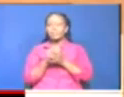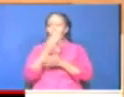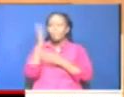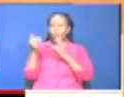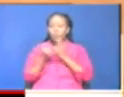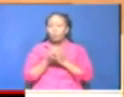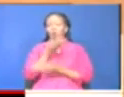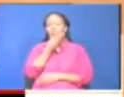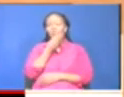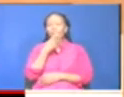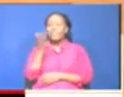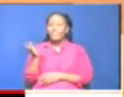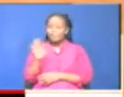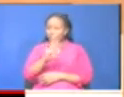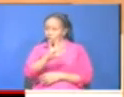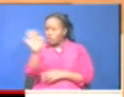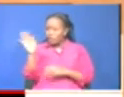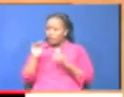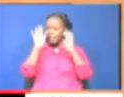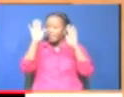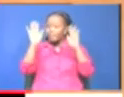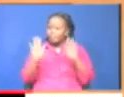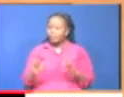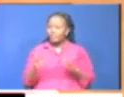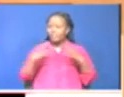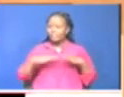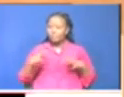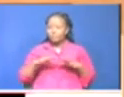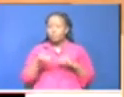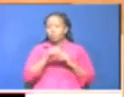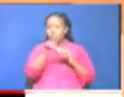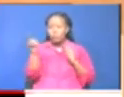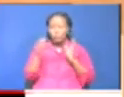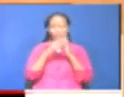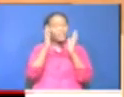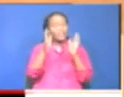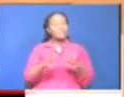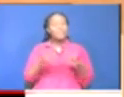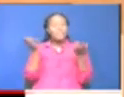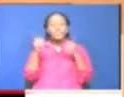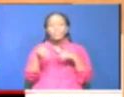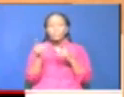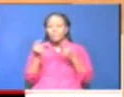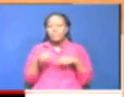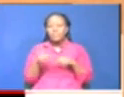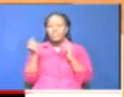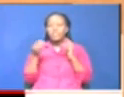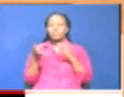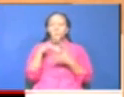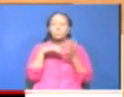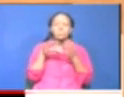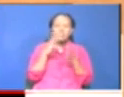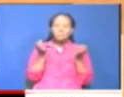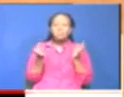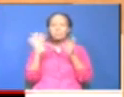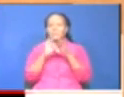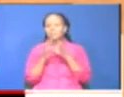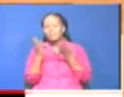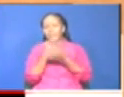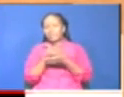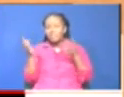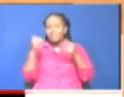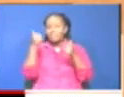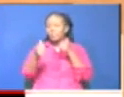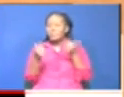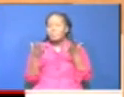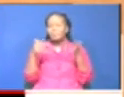watu wa maana, nyinyi ni viongozi. Na msijiigize kwa mambo ambayo yataweza kukosesha taifa letu future